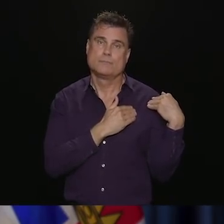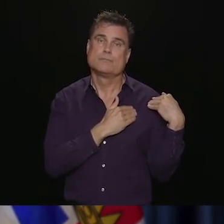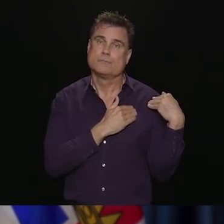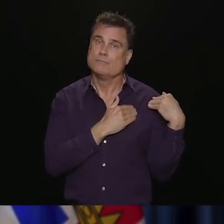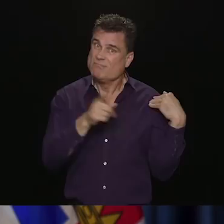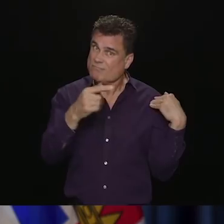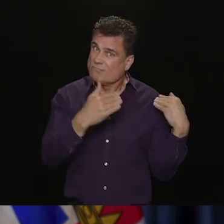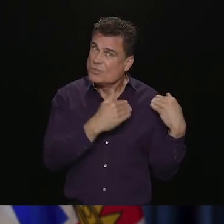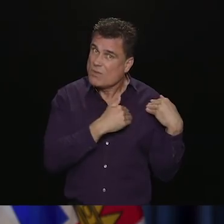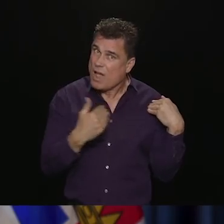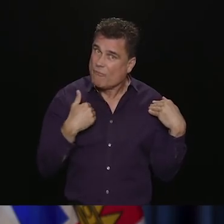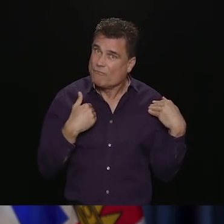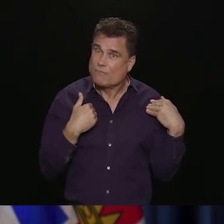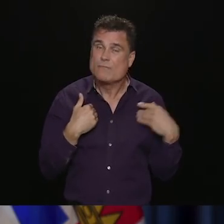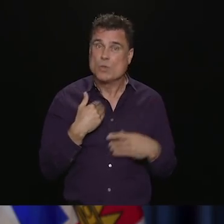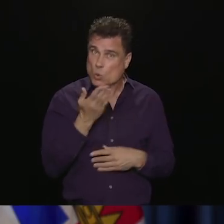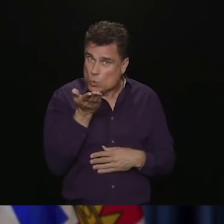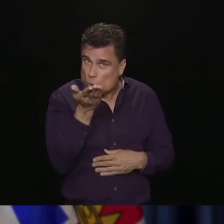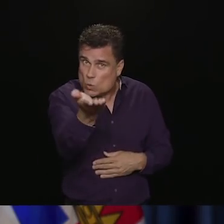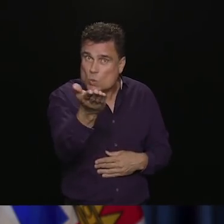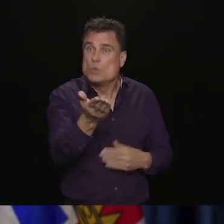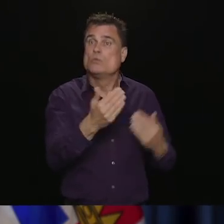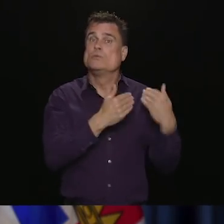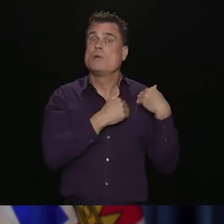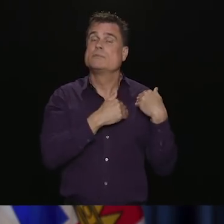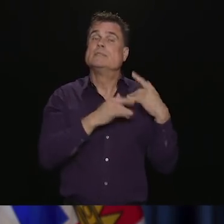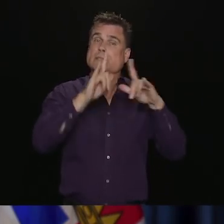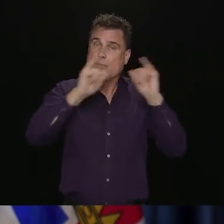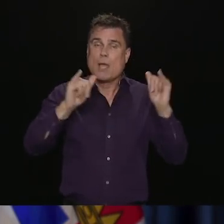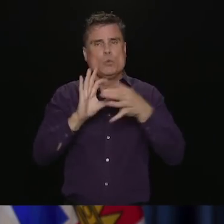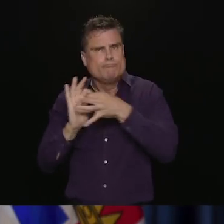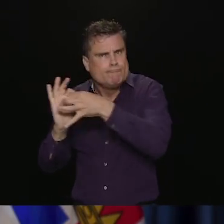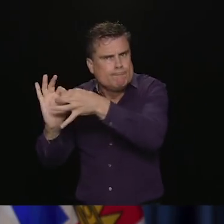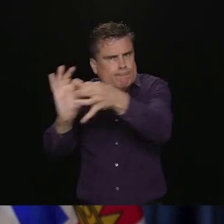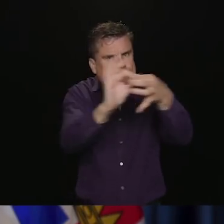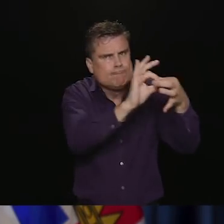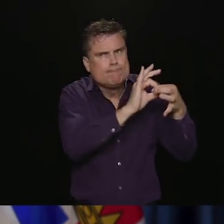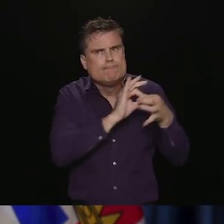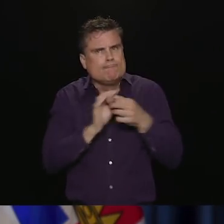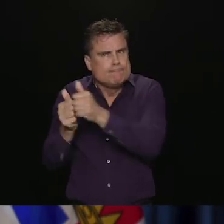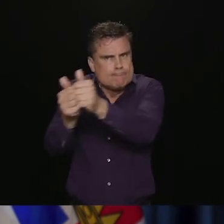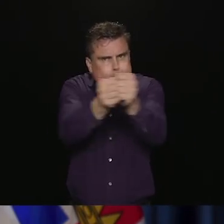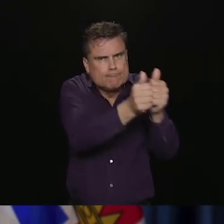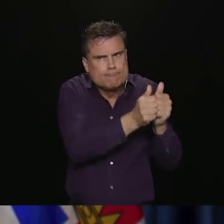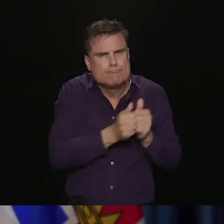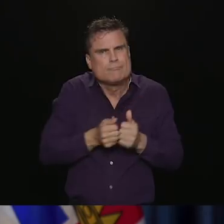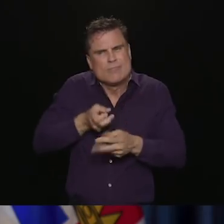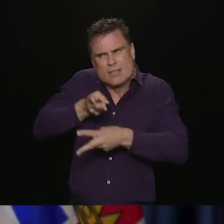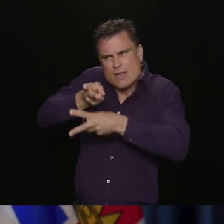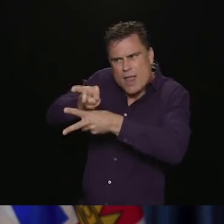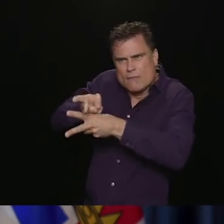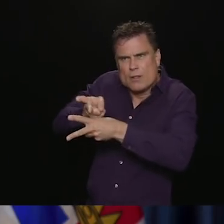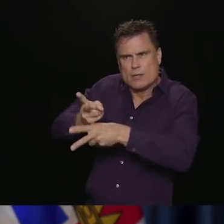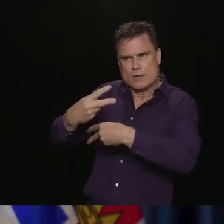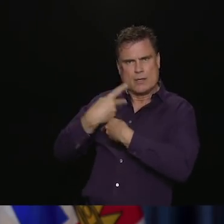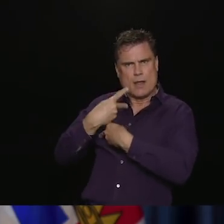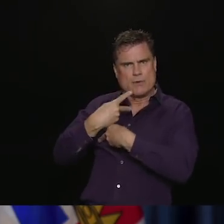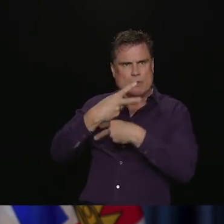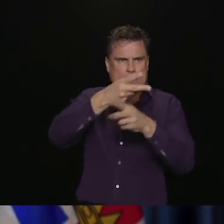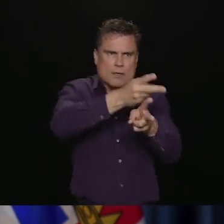duty to be consistent in our effort each and every moment of each and every day in phase 2 and